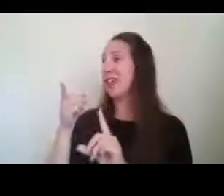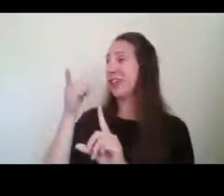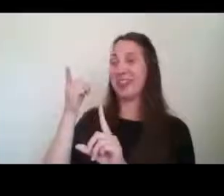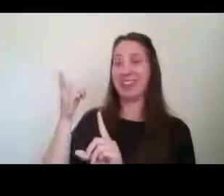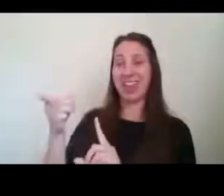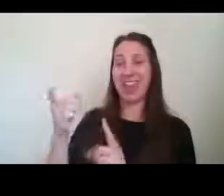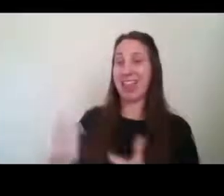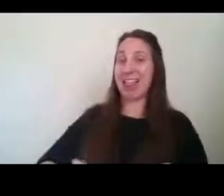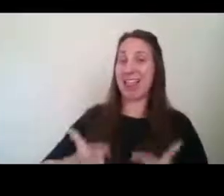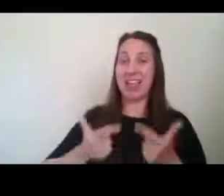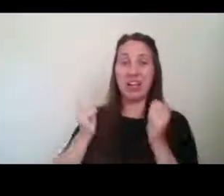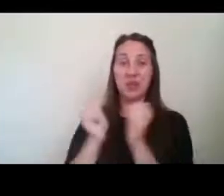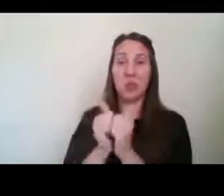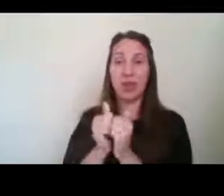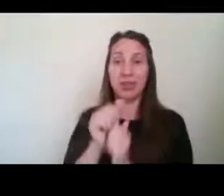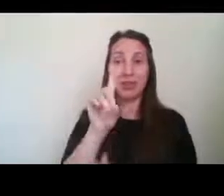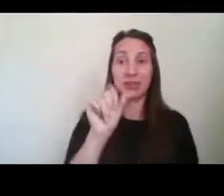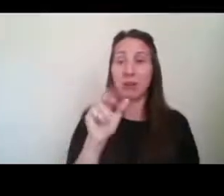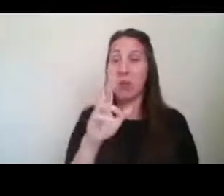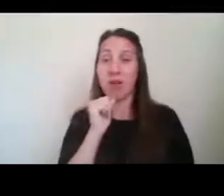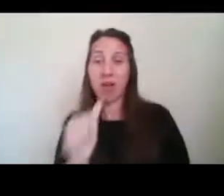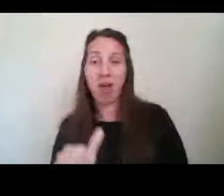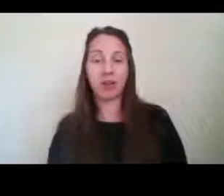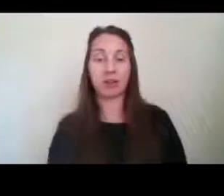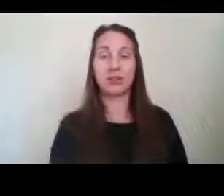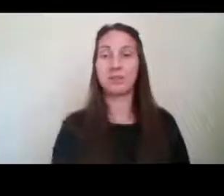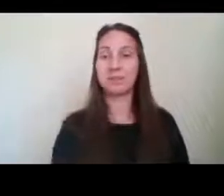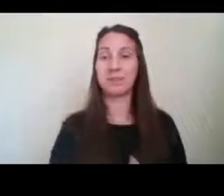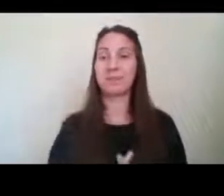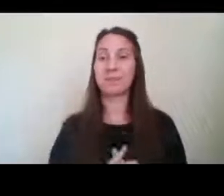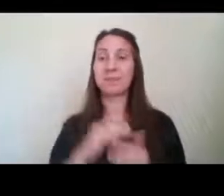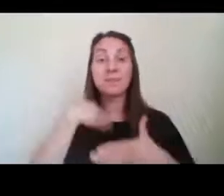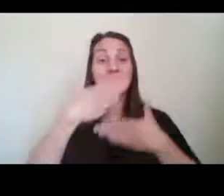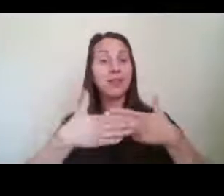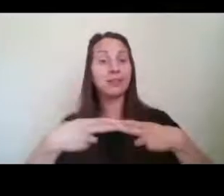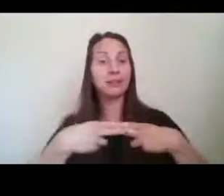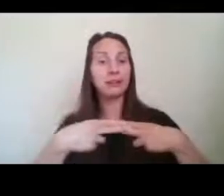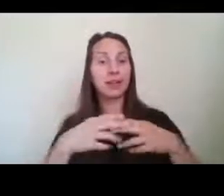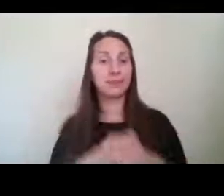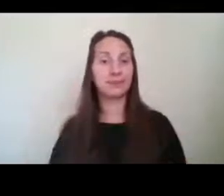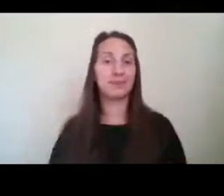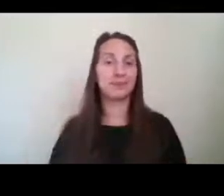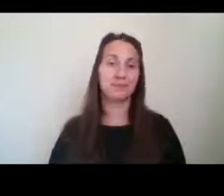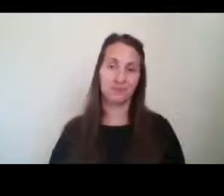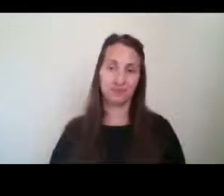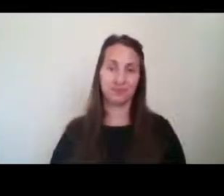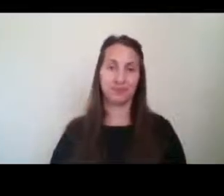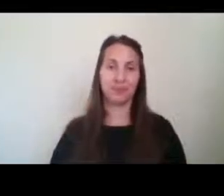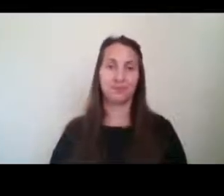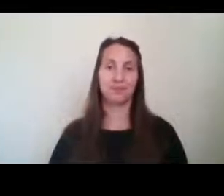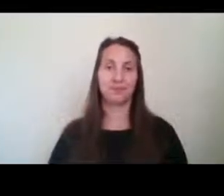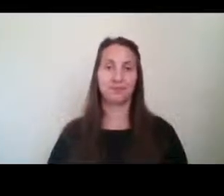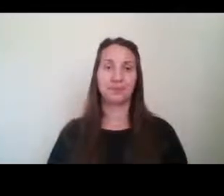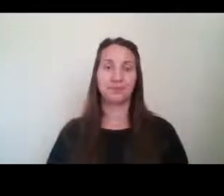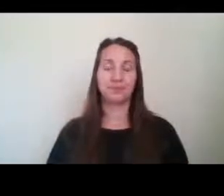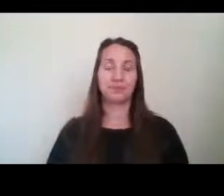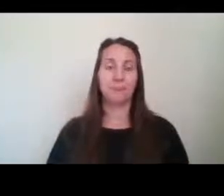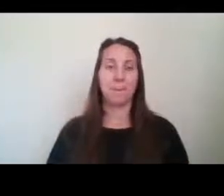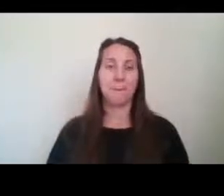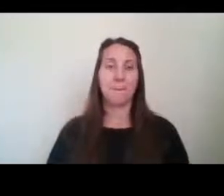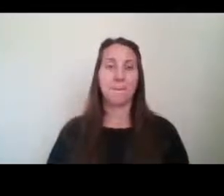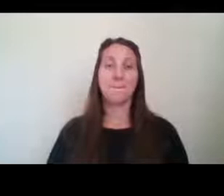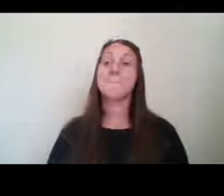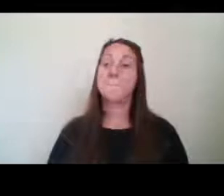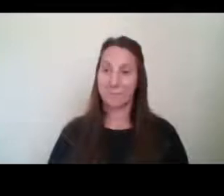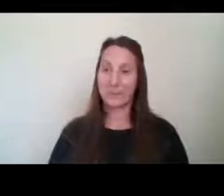with a disability or not. Next slide, please. So these